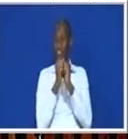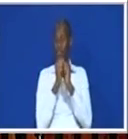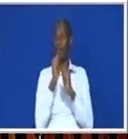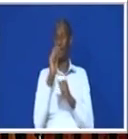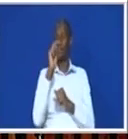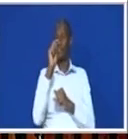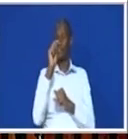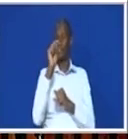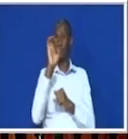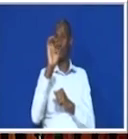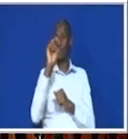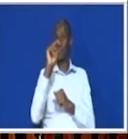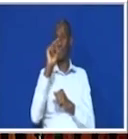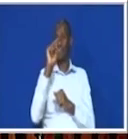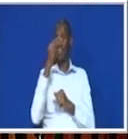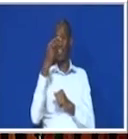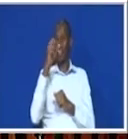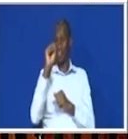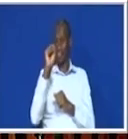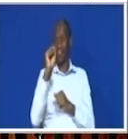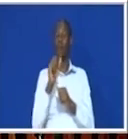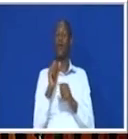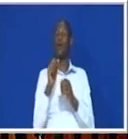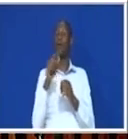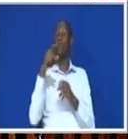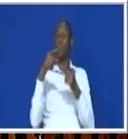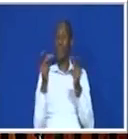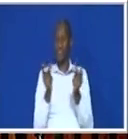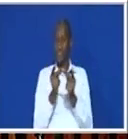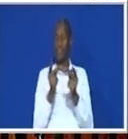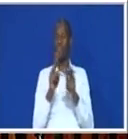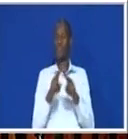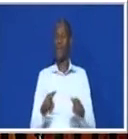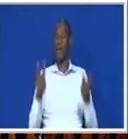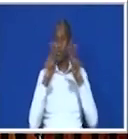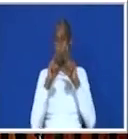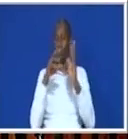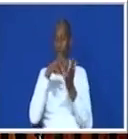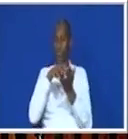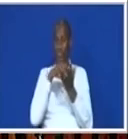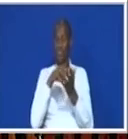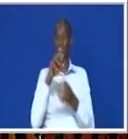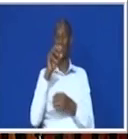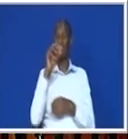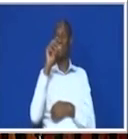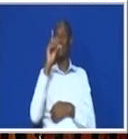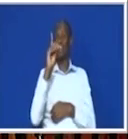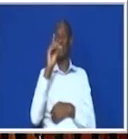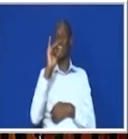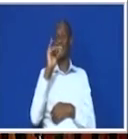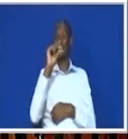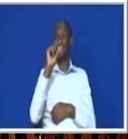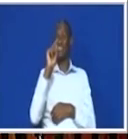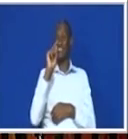place value. Place value of a number is the position where a digit is in